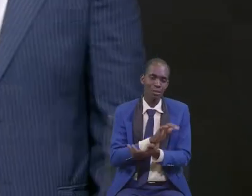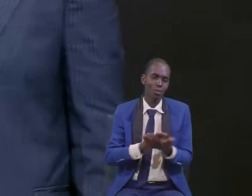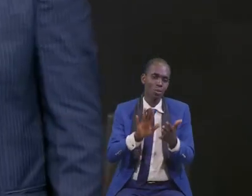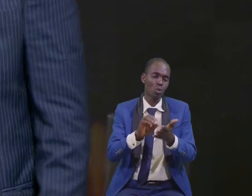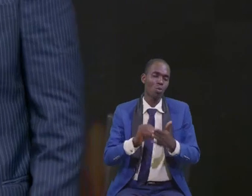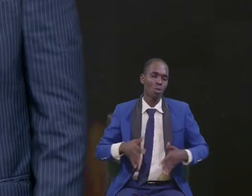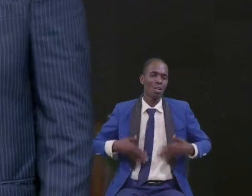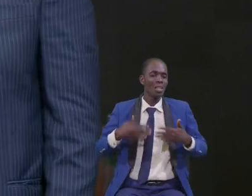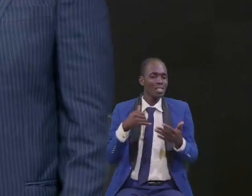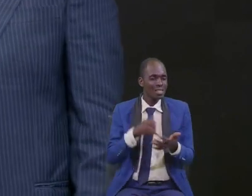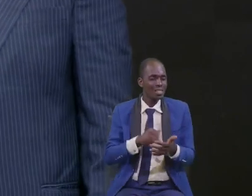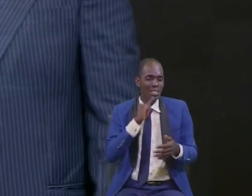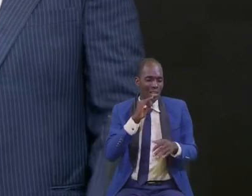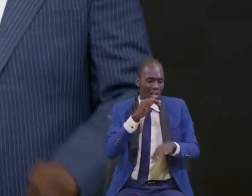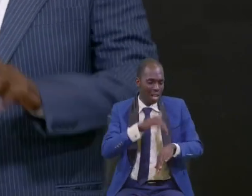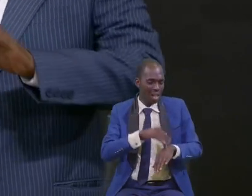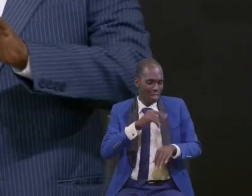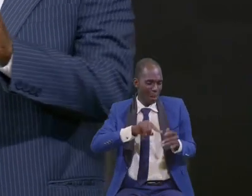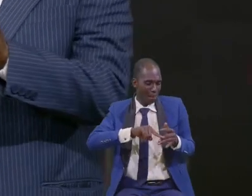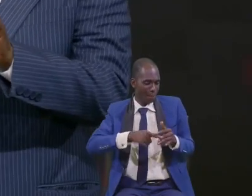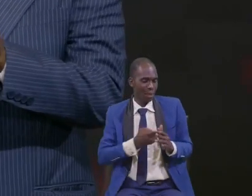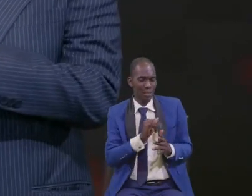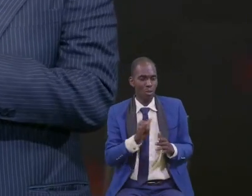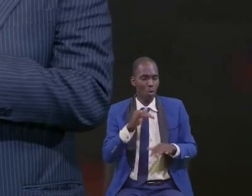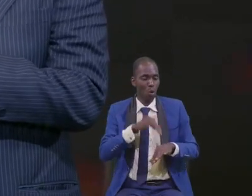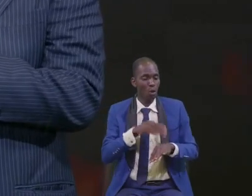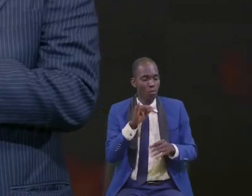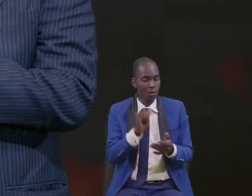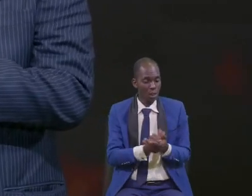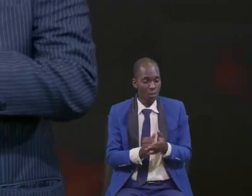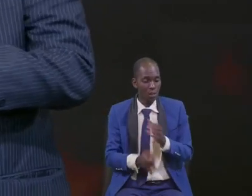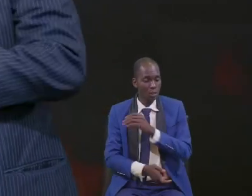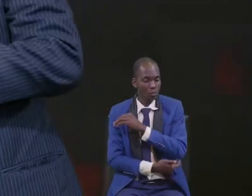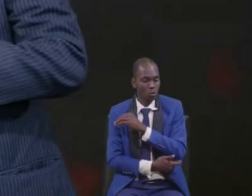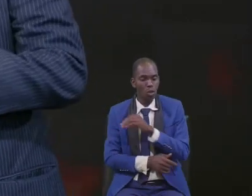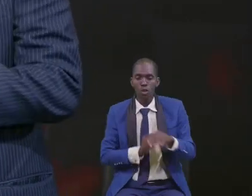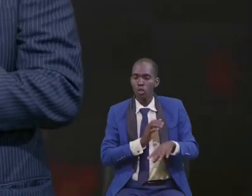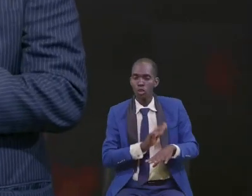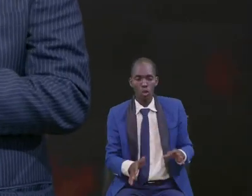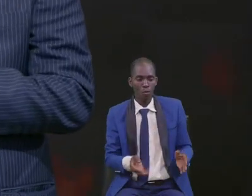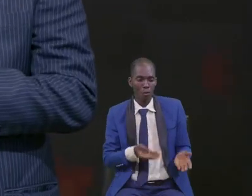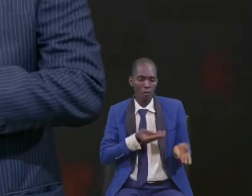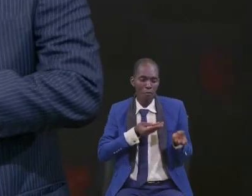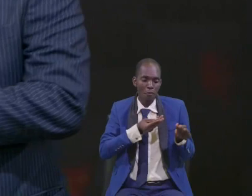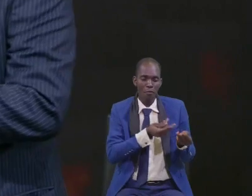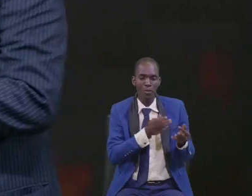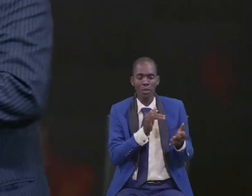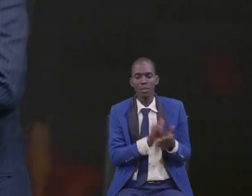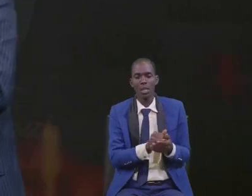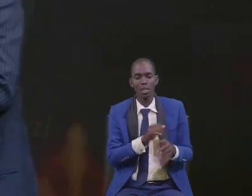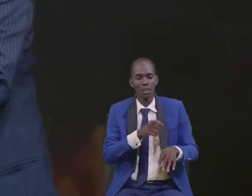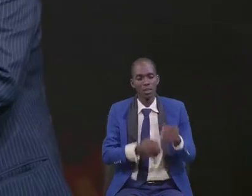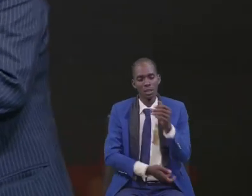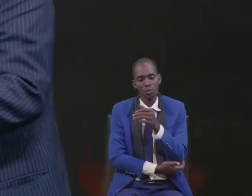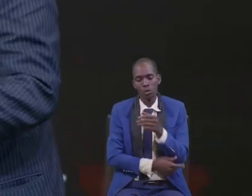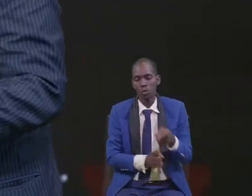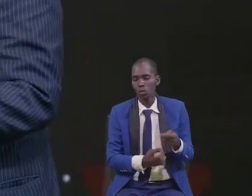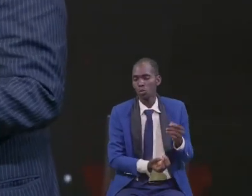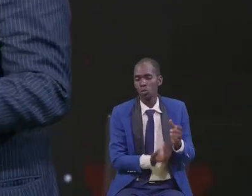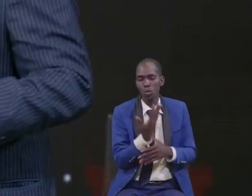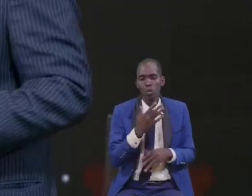the beginning of the temptation. Don't nurse the temptation. Don't wait for it to grow. And